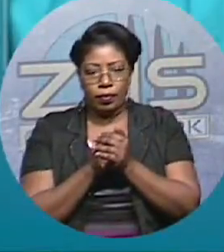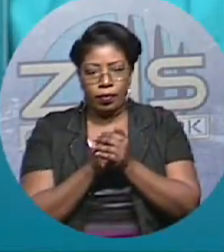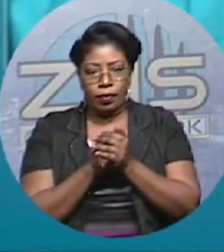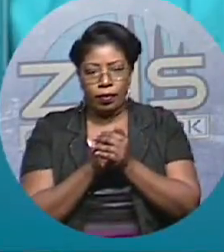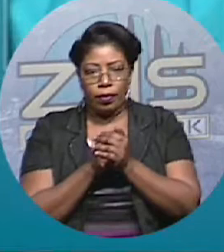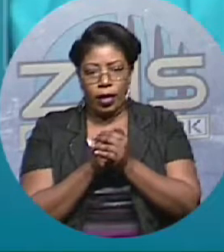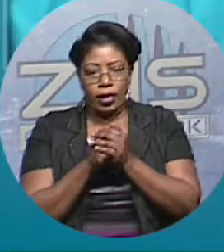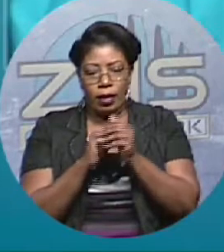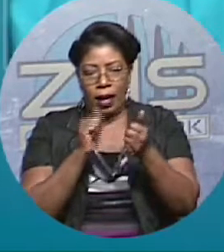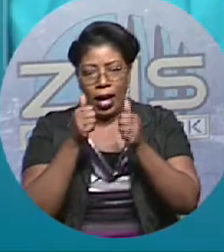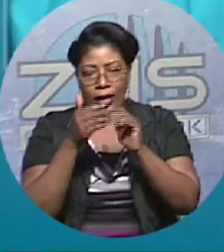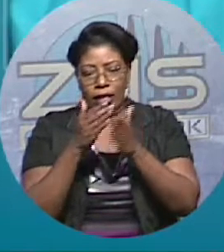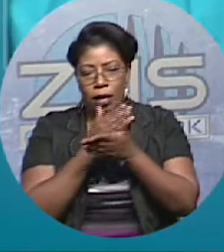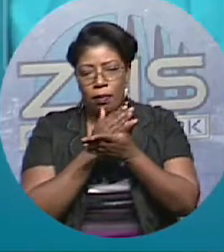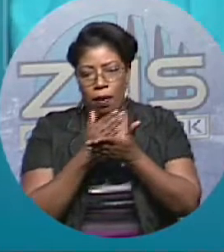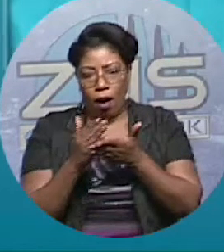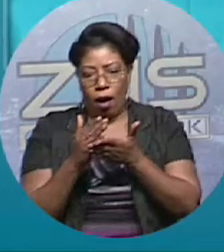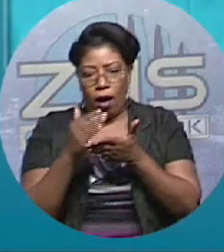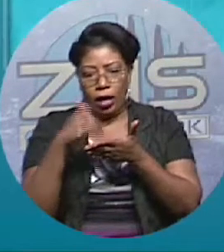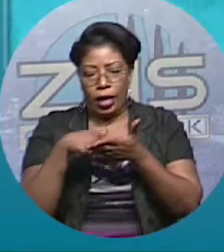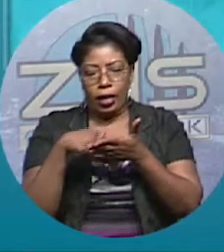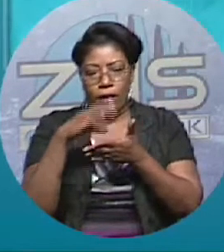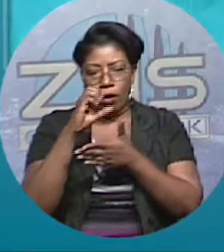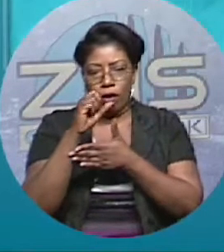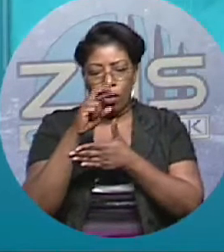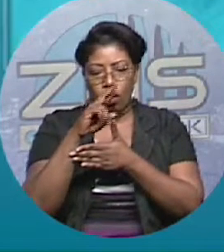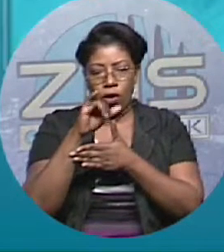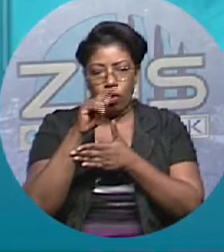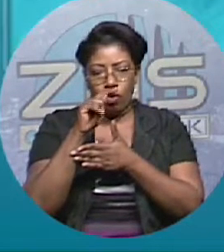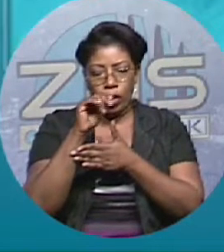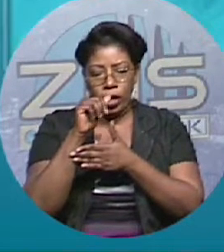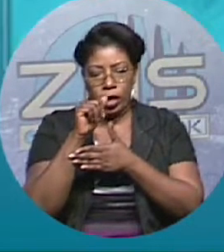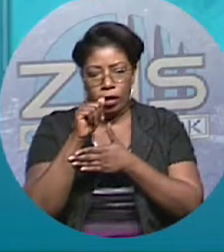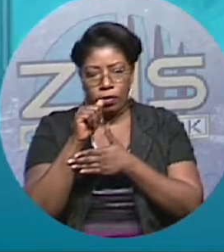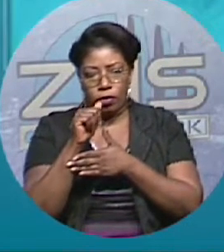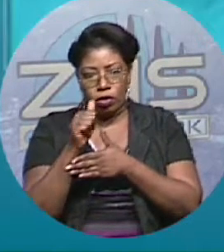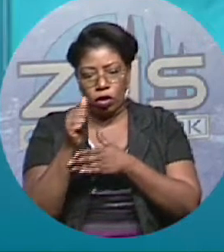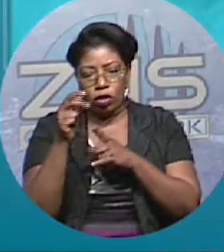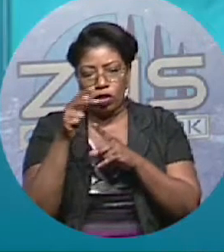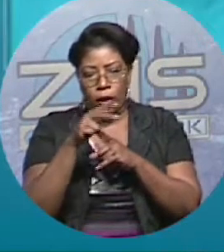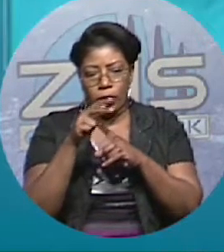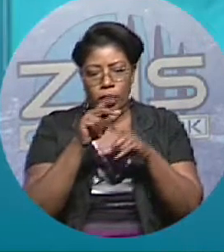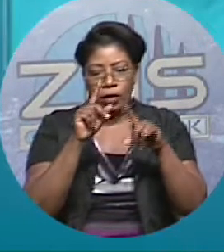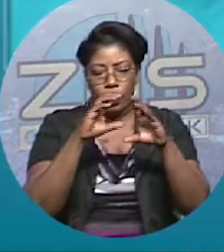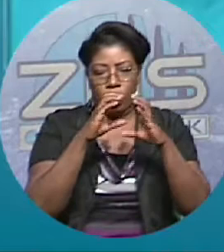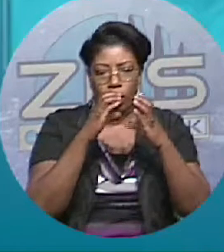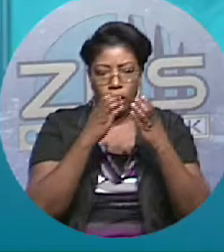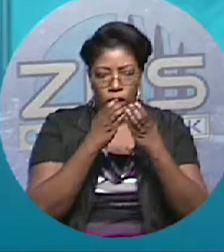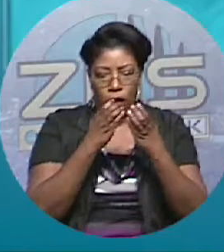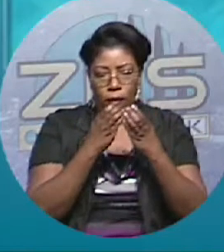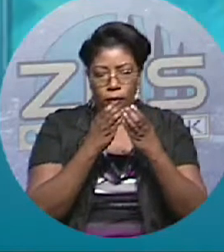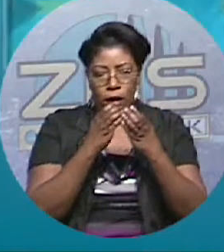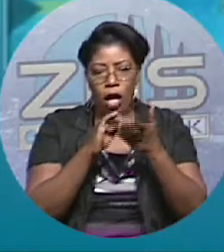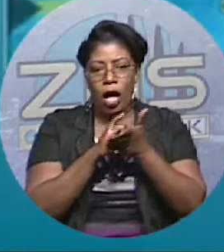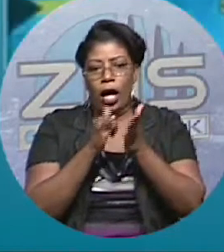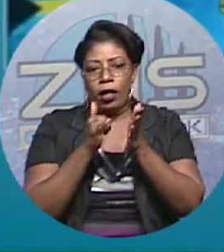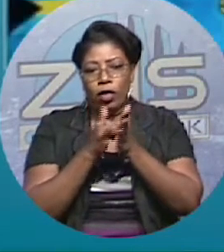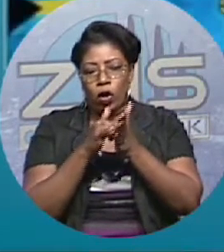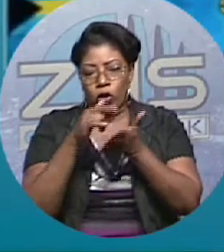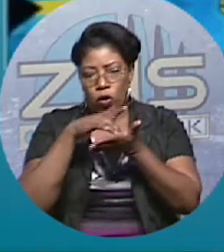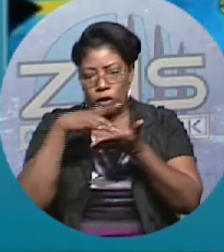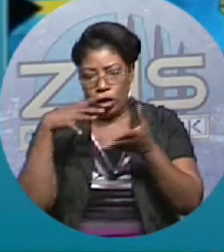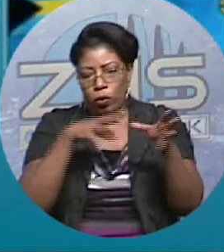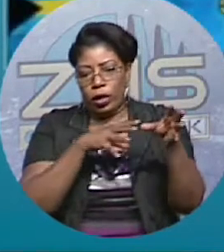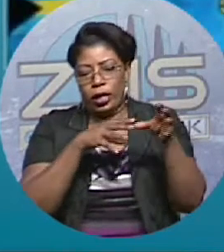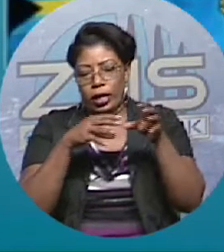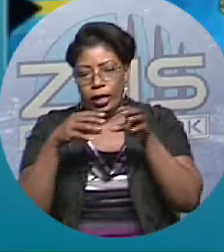36 athletes will take part in the Carifta Swimming Championships. The team, inclusive of swimmers from various clubs in the Bahamas and those studying abroad, will leave